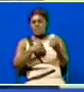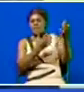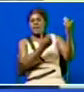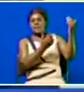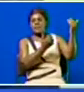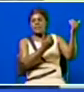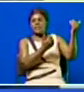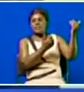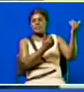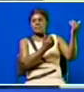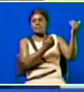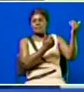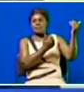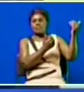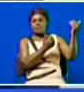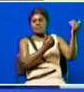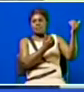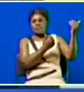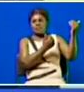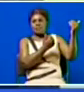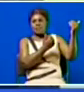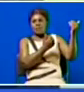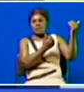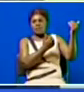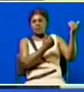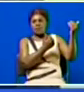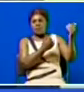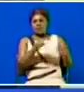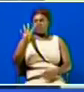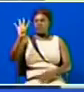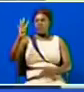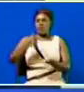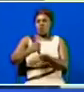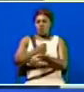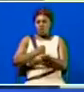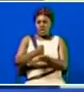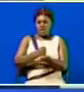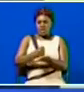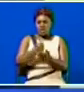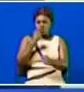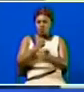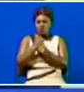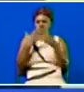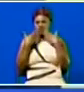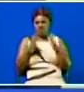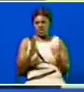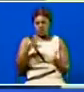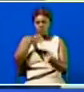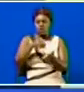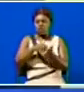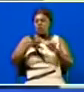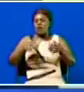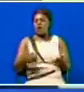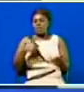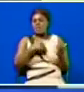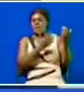that the raw reform are doing an audit or should already have done an audit as to where we are.